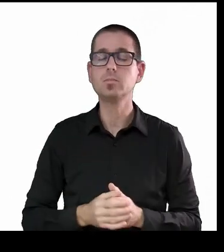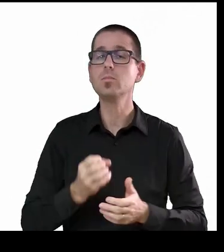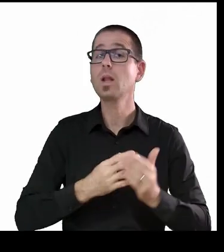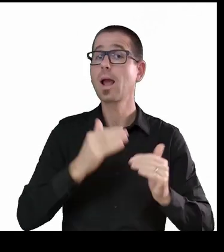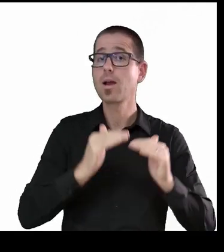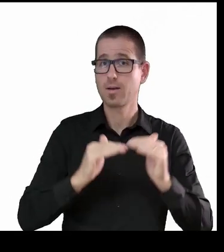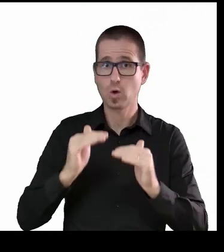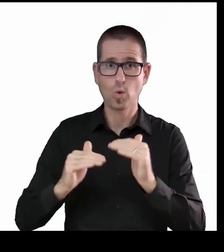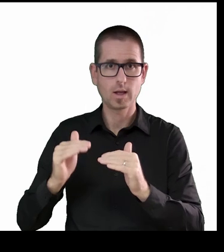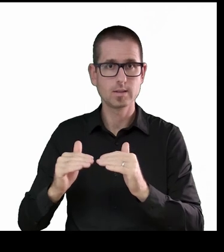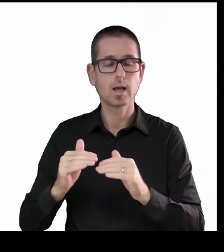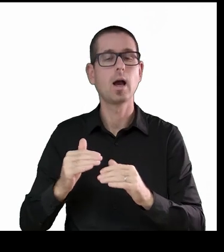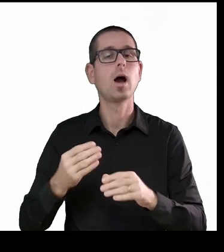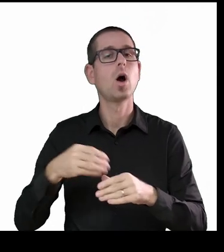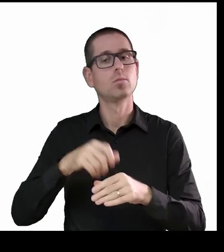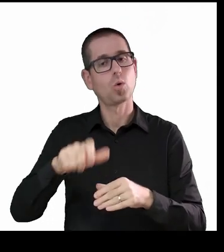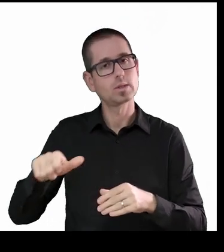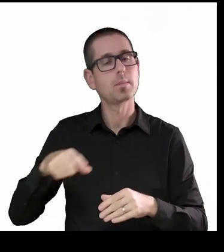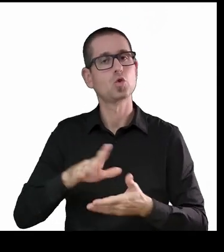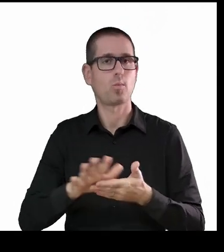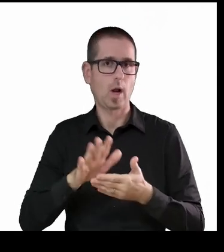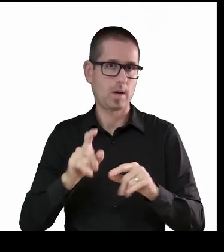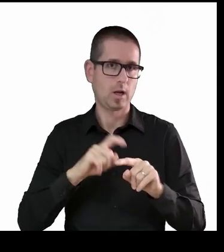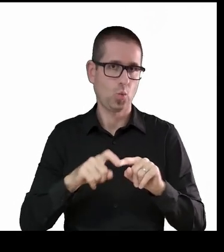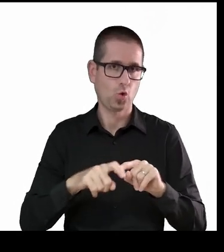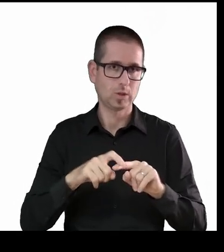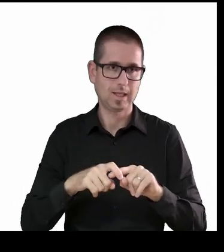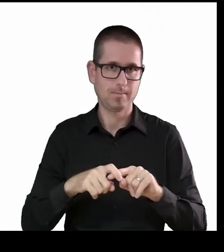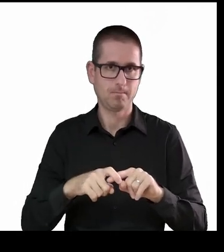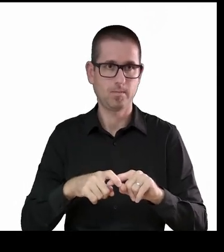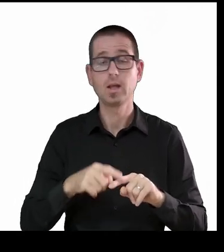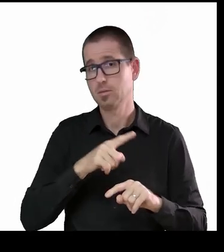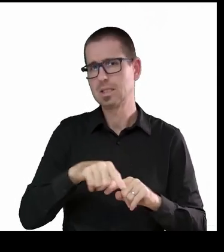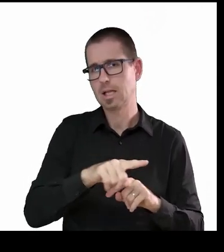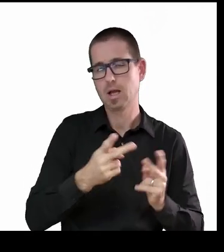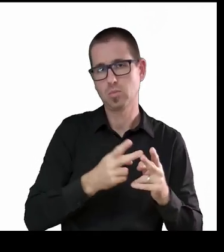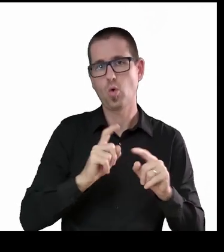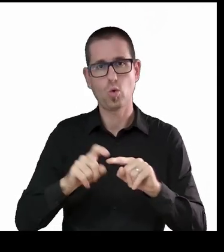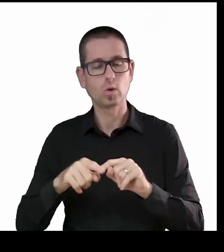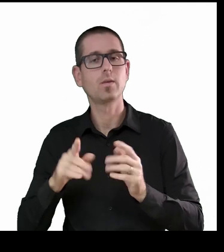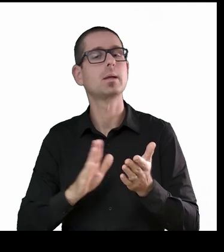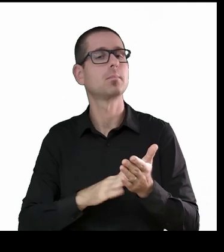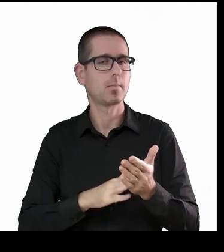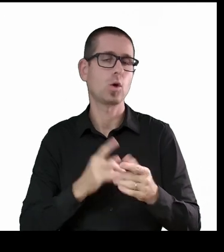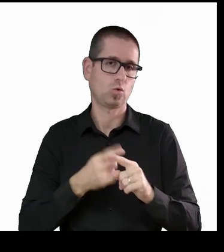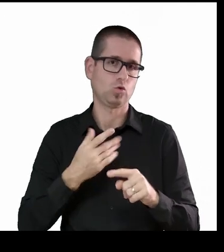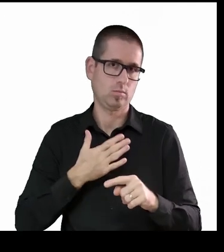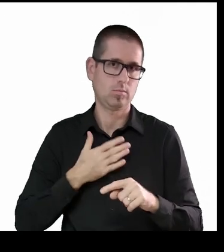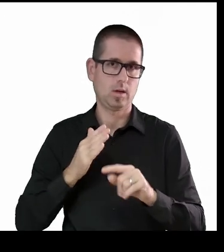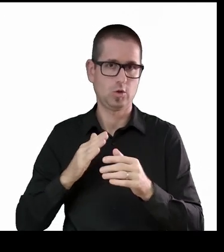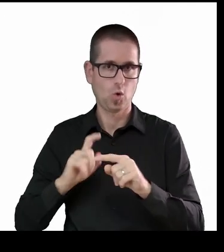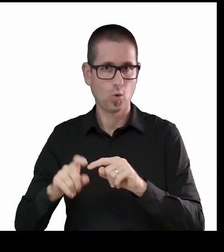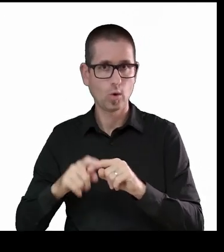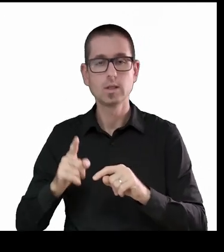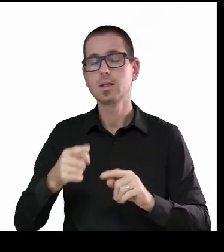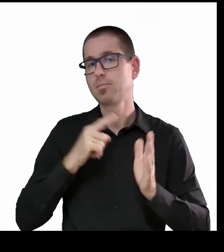Evaluation, participants that use the tool, this kind of tools, in that case our tool, to evaluate and